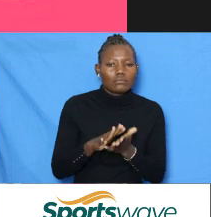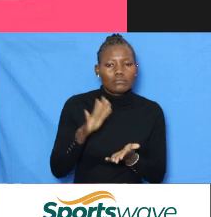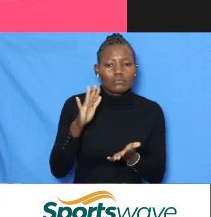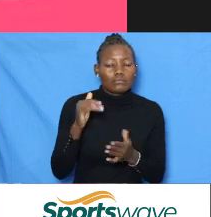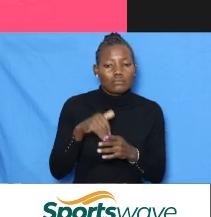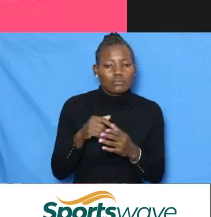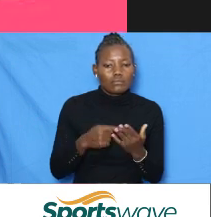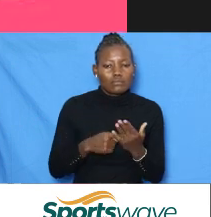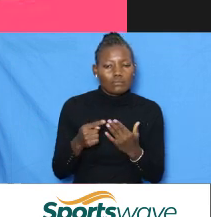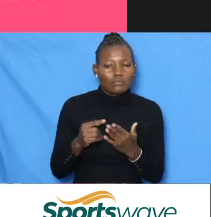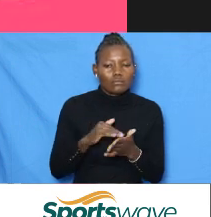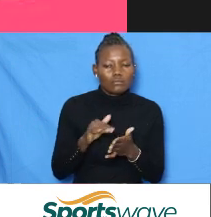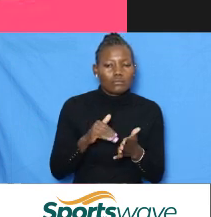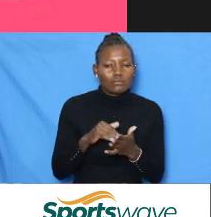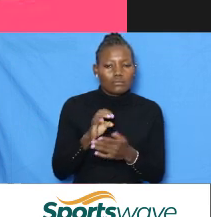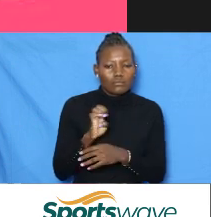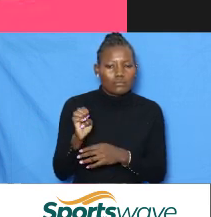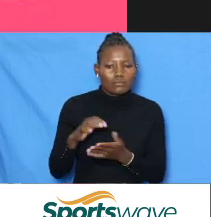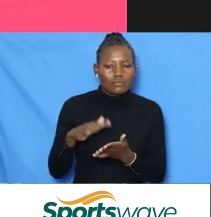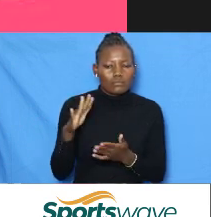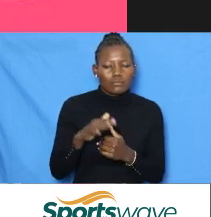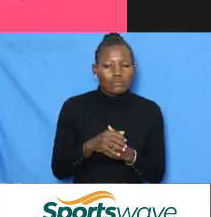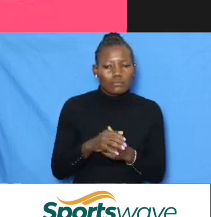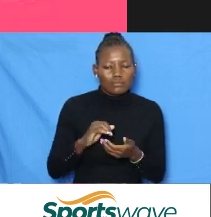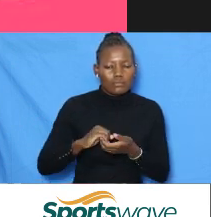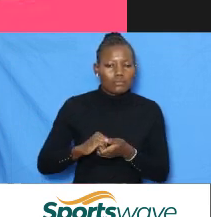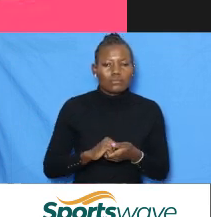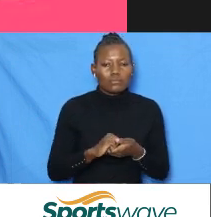weightlifting sport. Most of the weightlifting